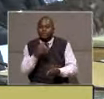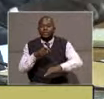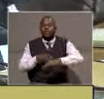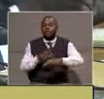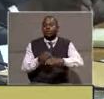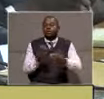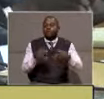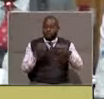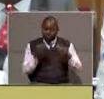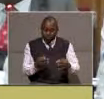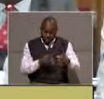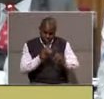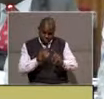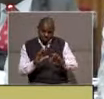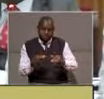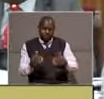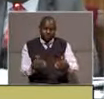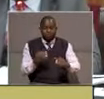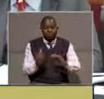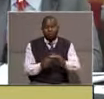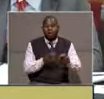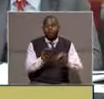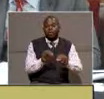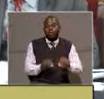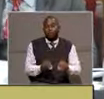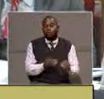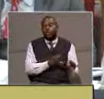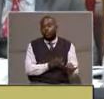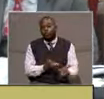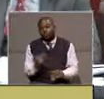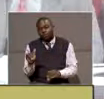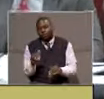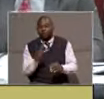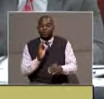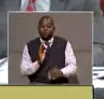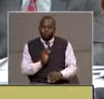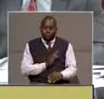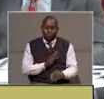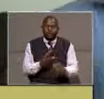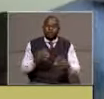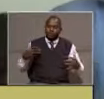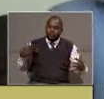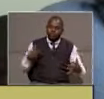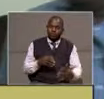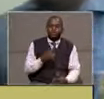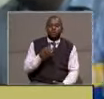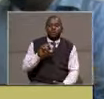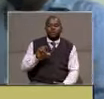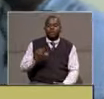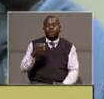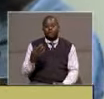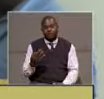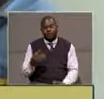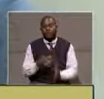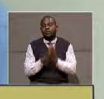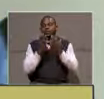The properties in question have been under the management of the departed Asian Property Custodian Board since